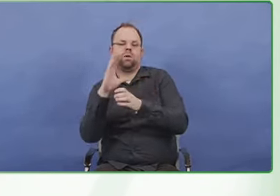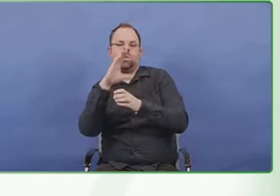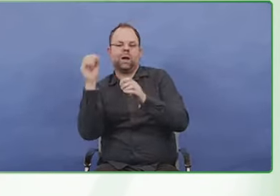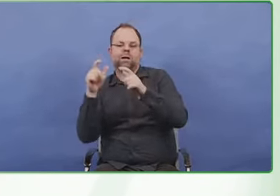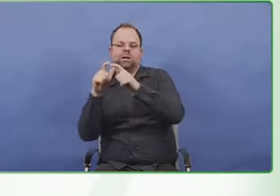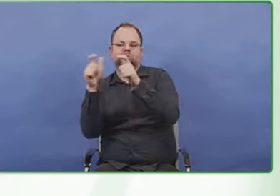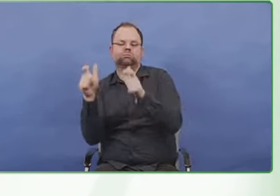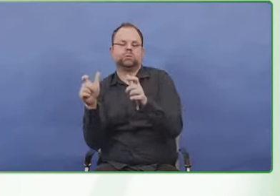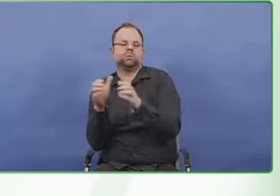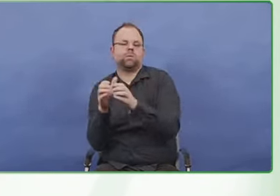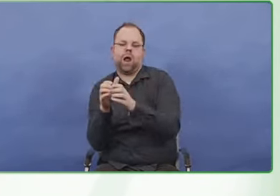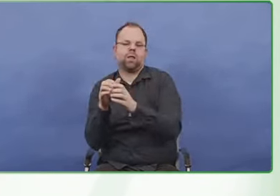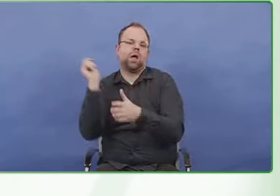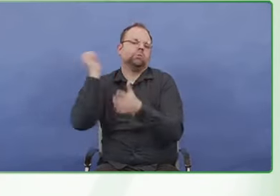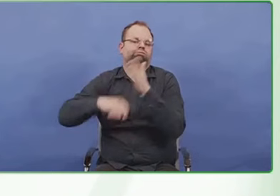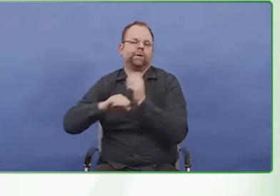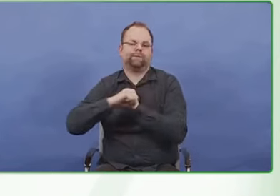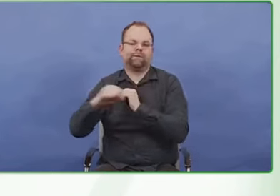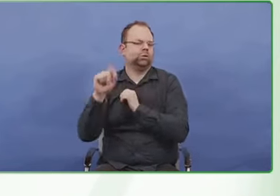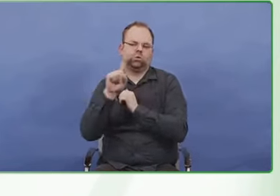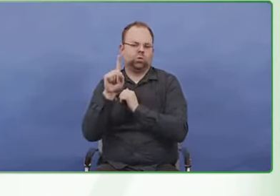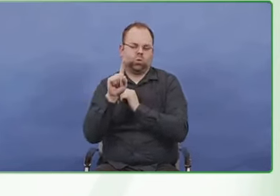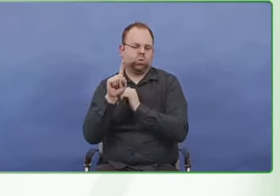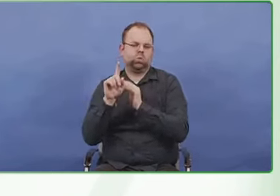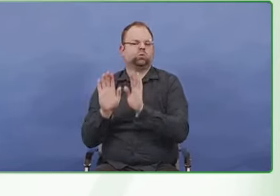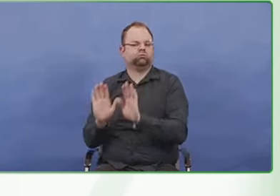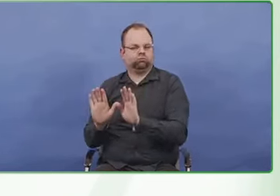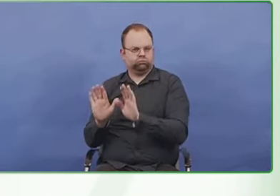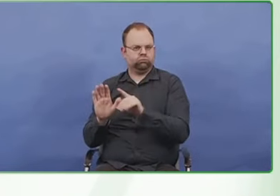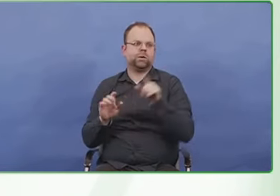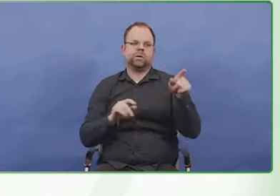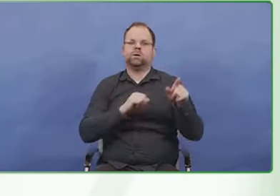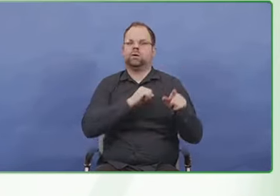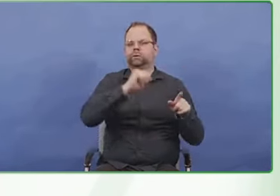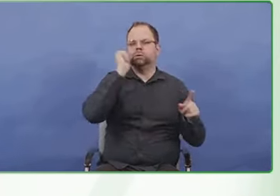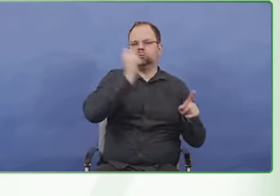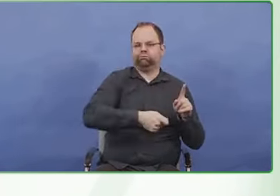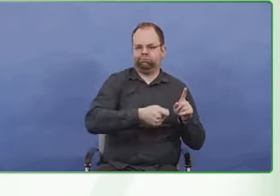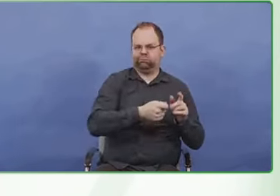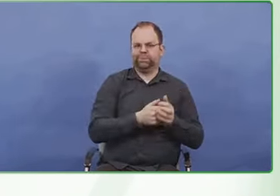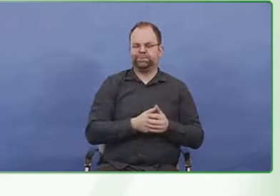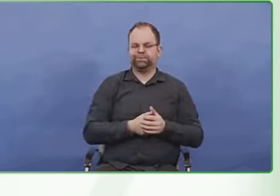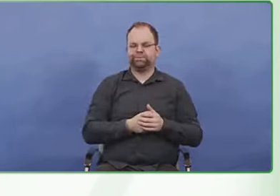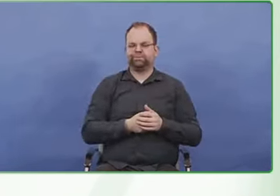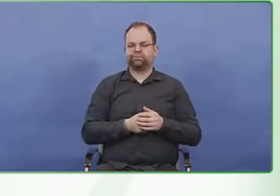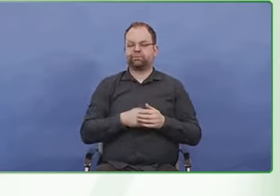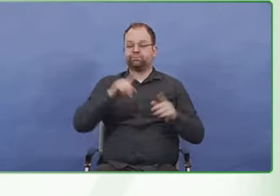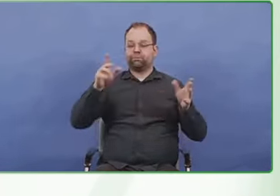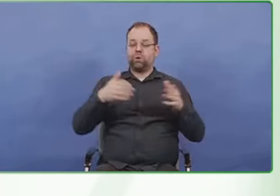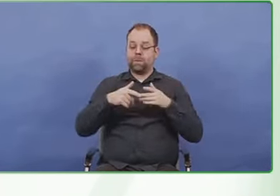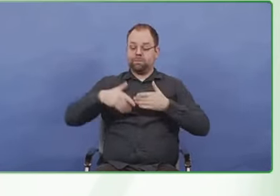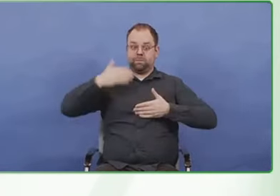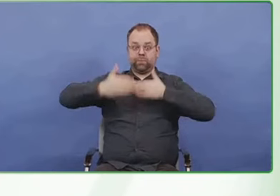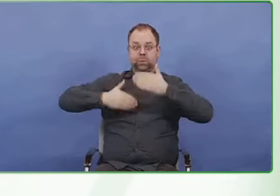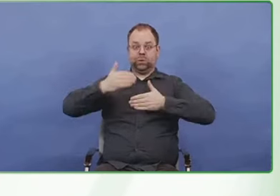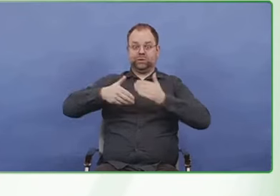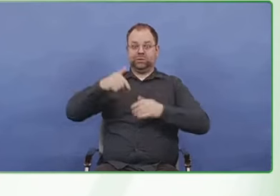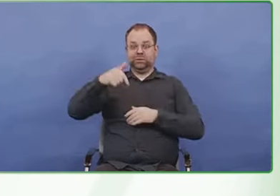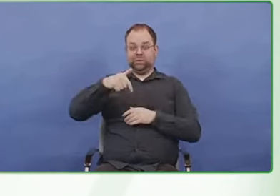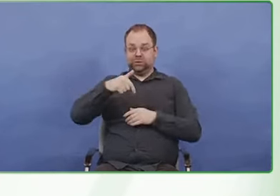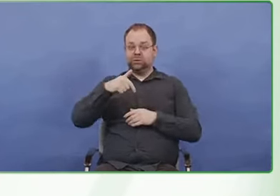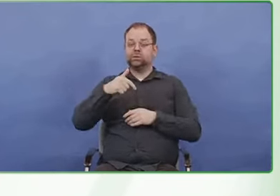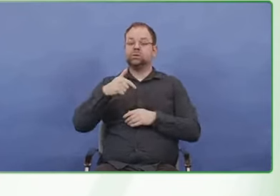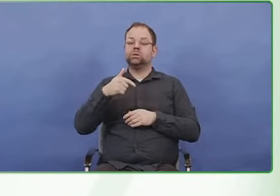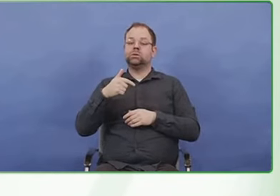wasn't easy to deal with all those pressures. We also made sure that there are two important